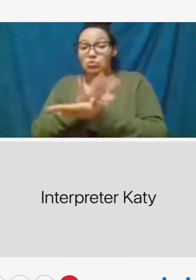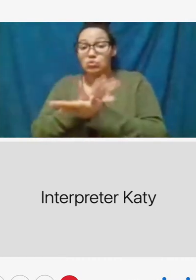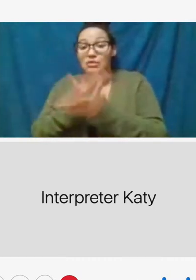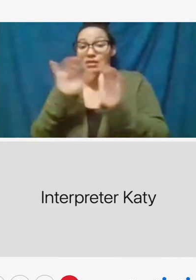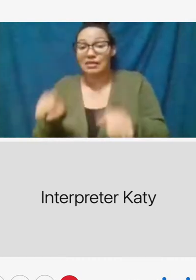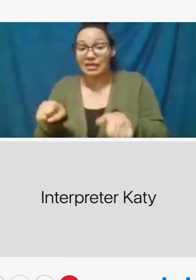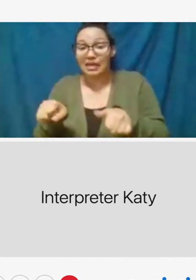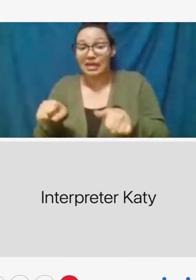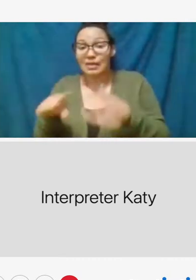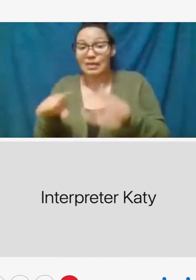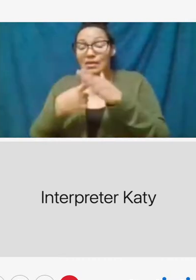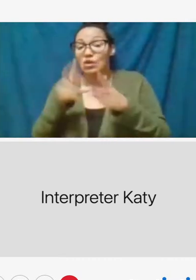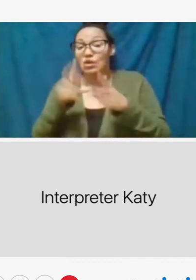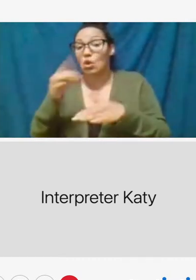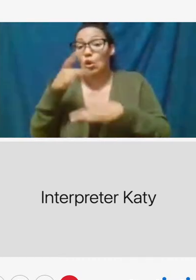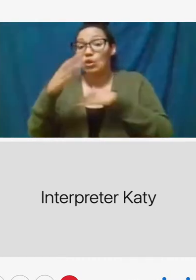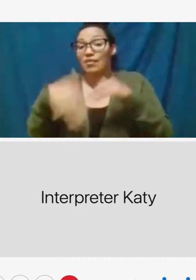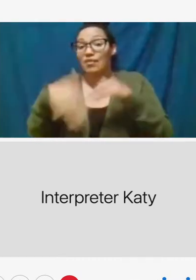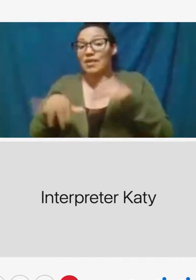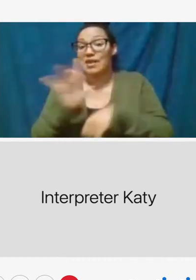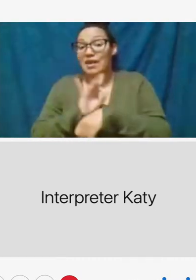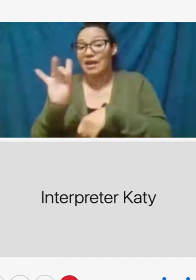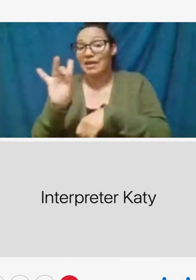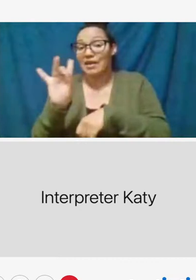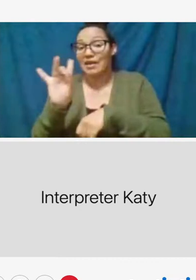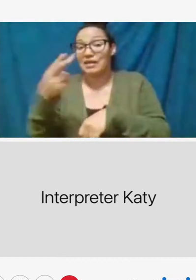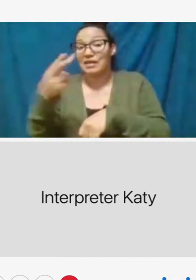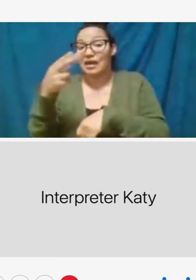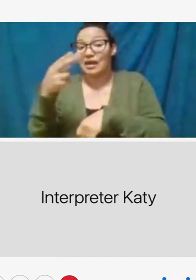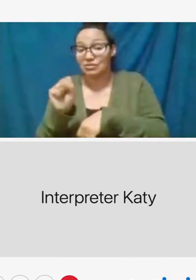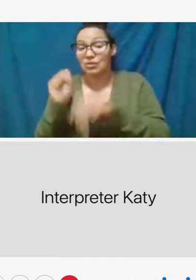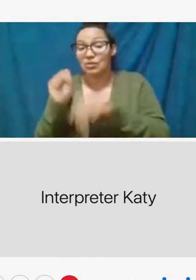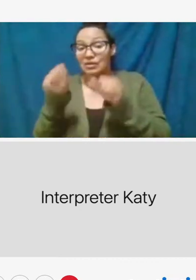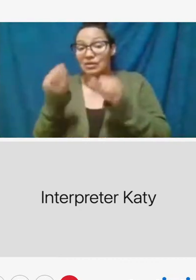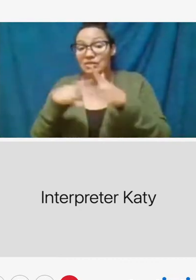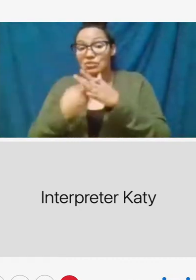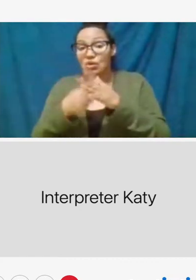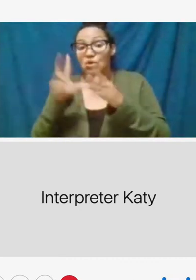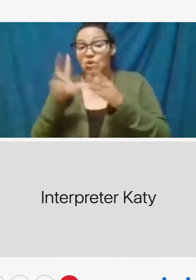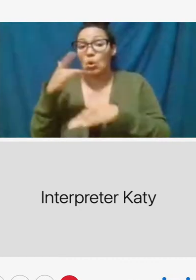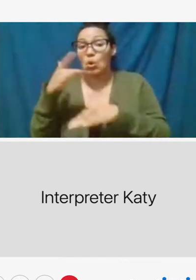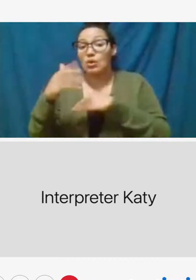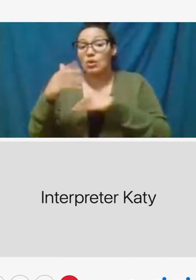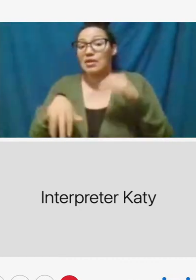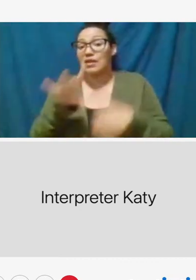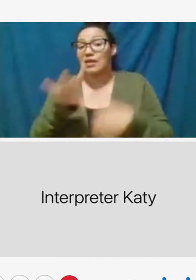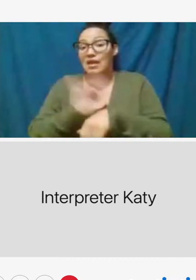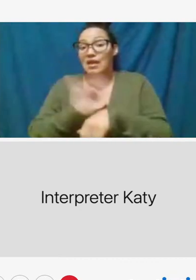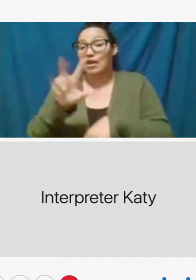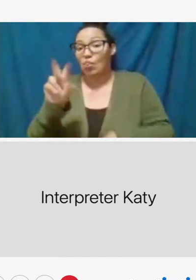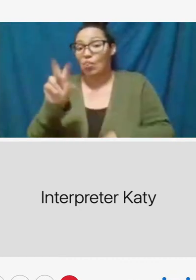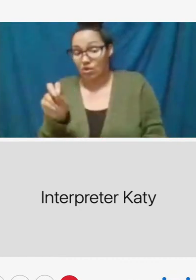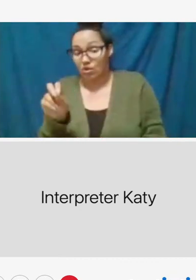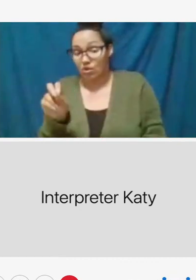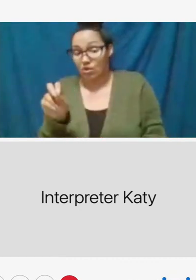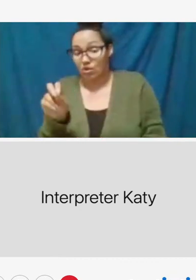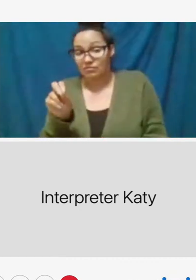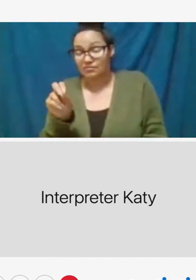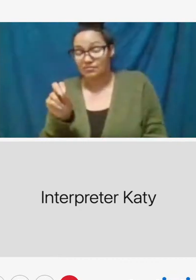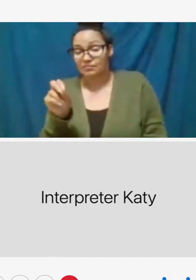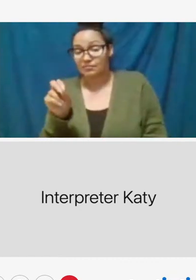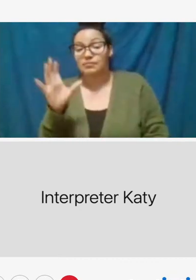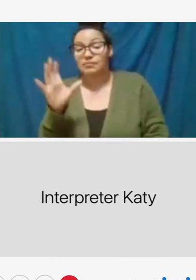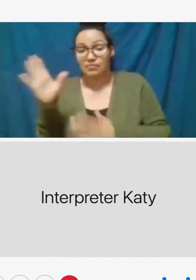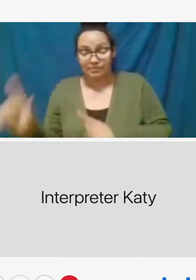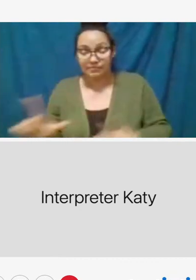a.m. and high school can begin no earlier than 8:30 next slide please so with